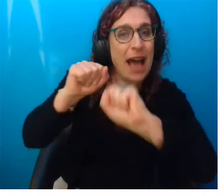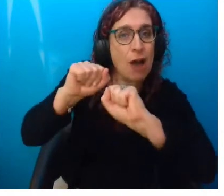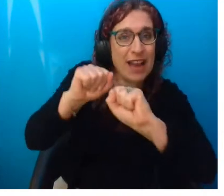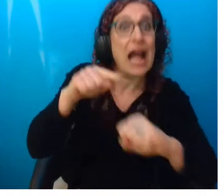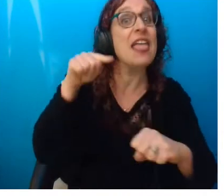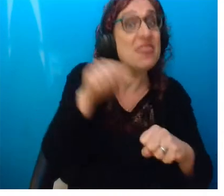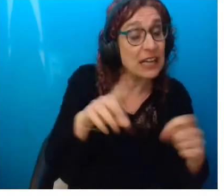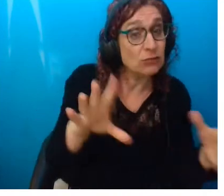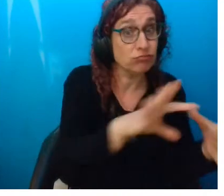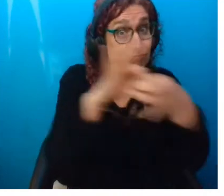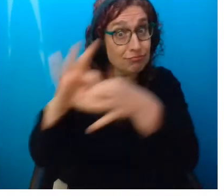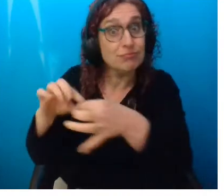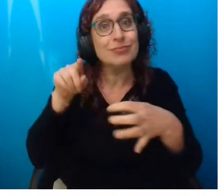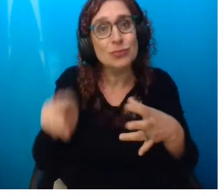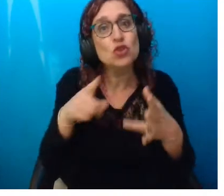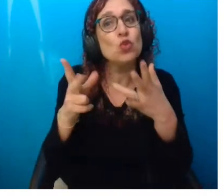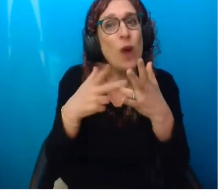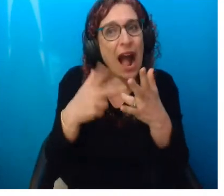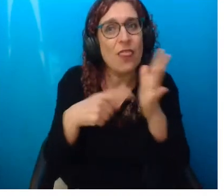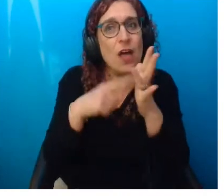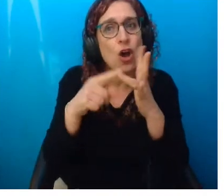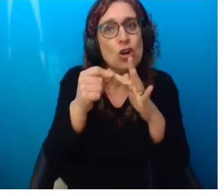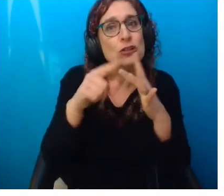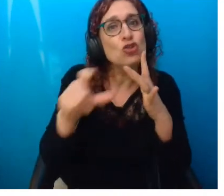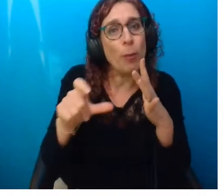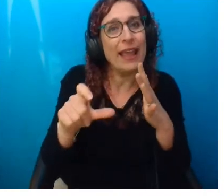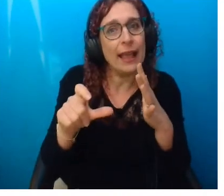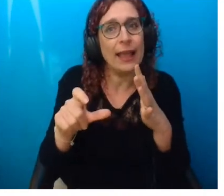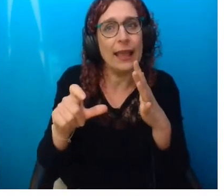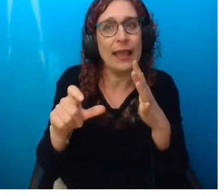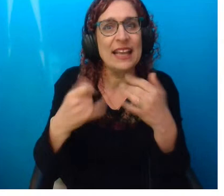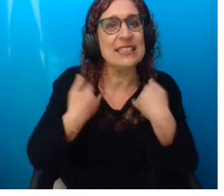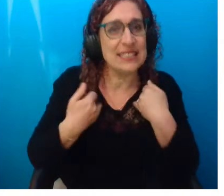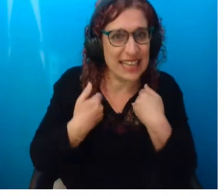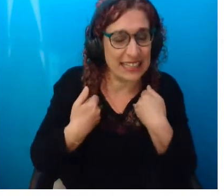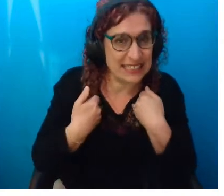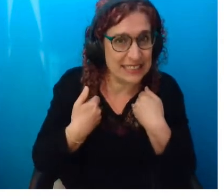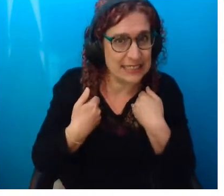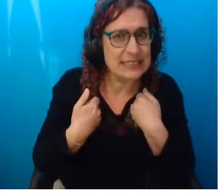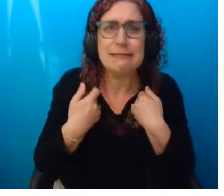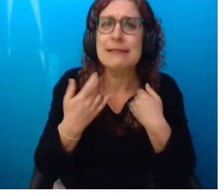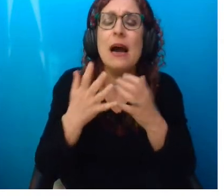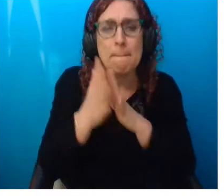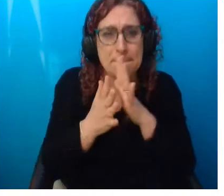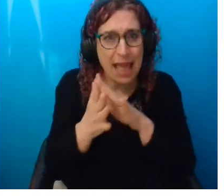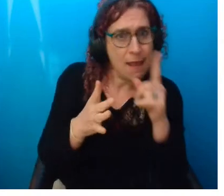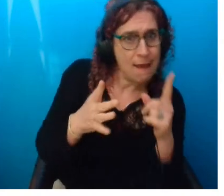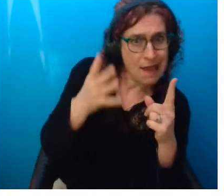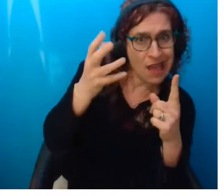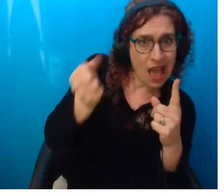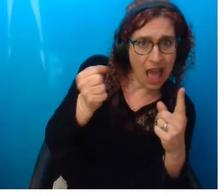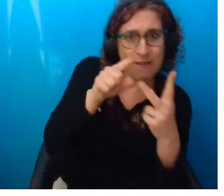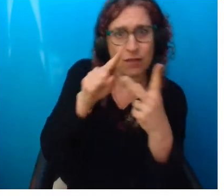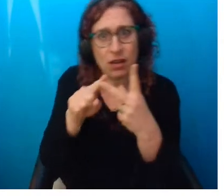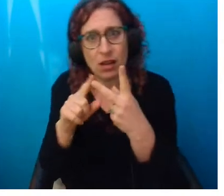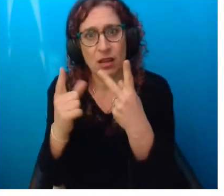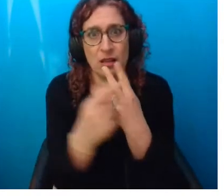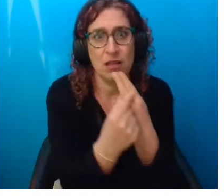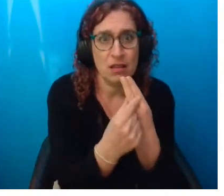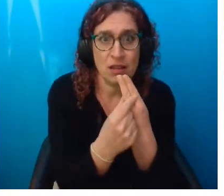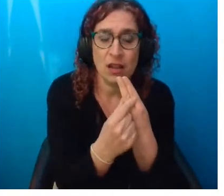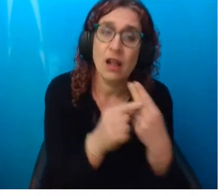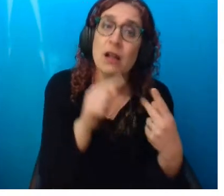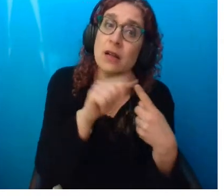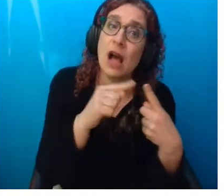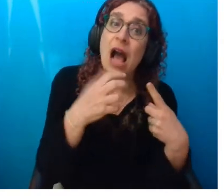And that really confirms what we've known clinically for many, many years, that if you have eczema, you are more likely to